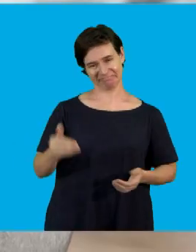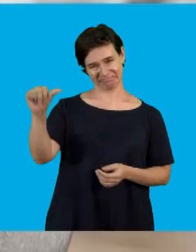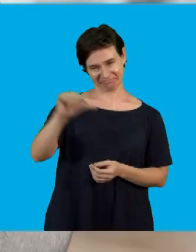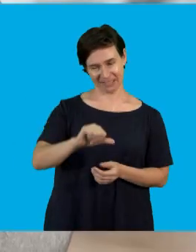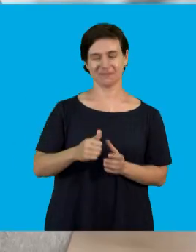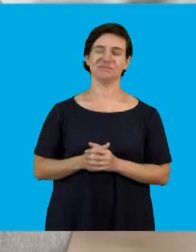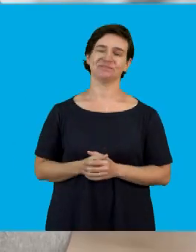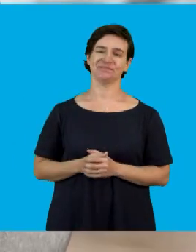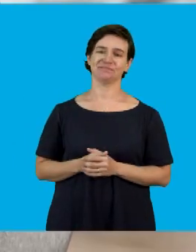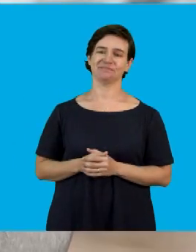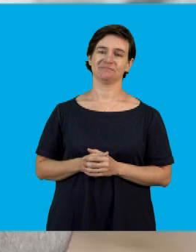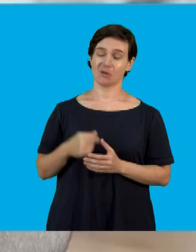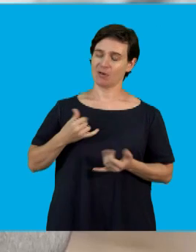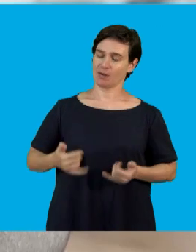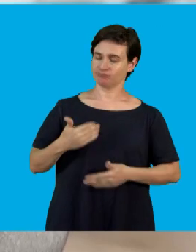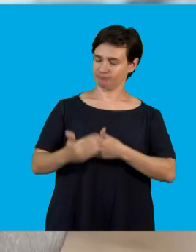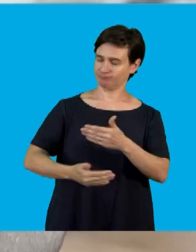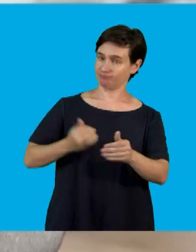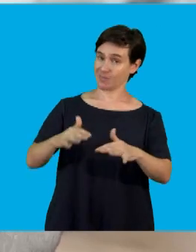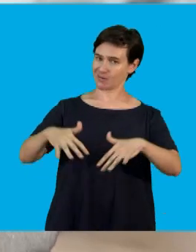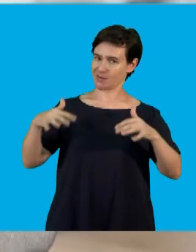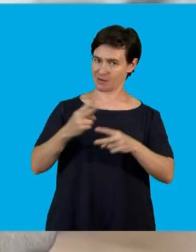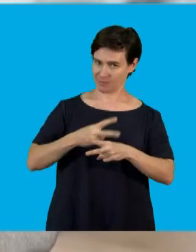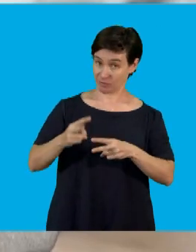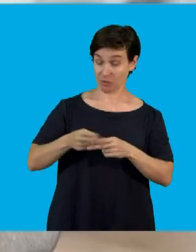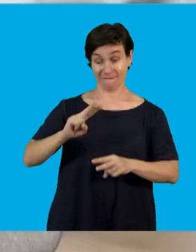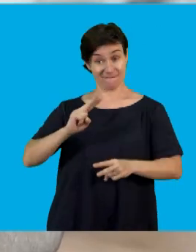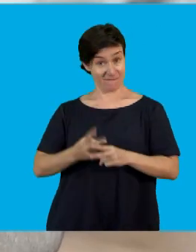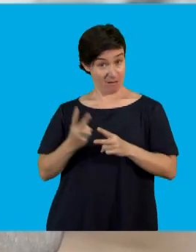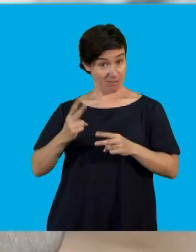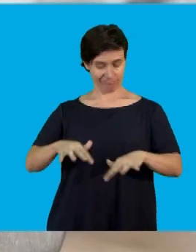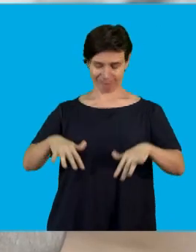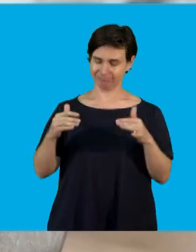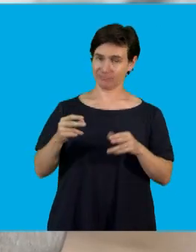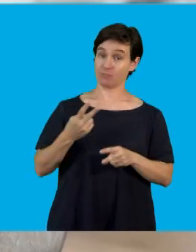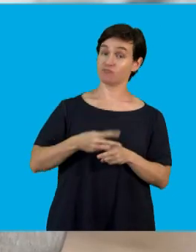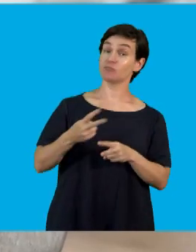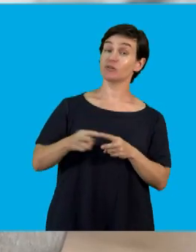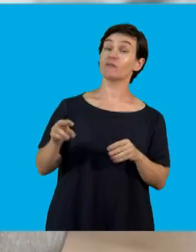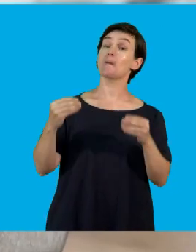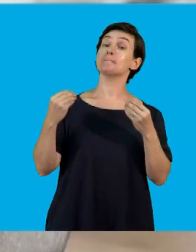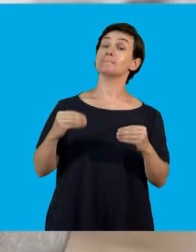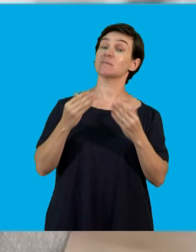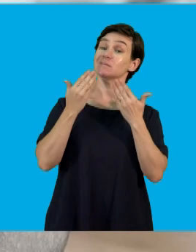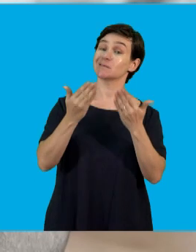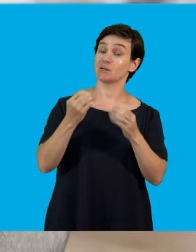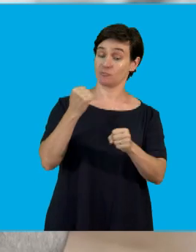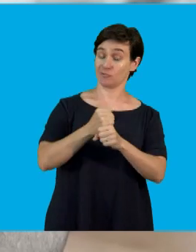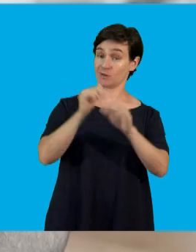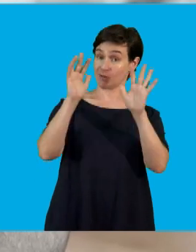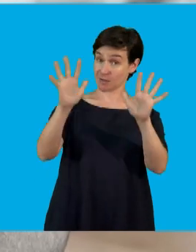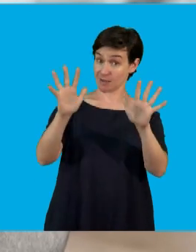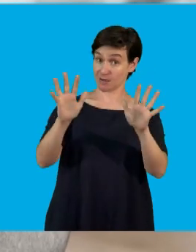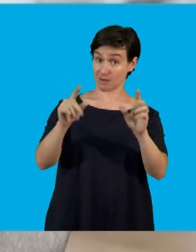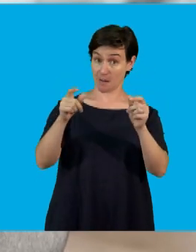Welcome back from an ad break. We will continue with our exam prep, final exam prep for Business Studies Grade 10 Paper